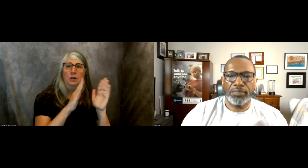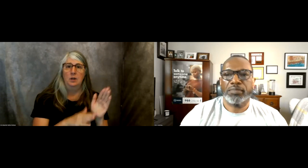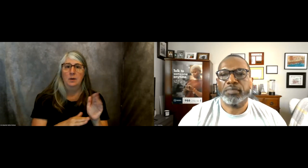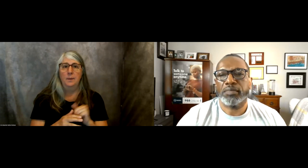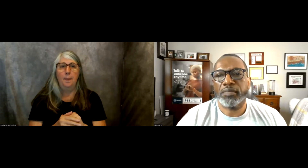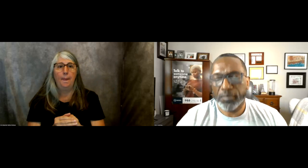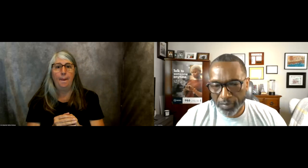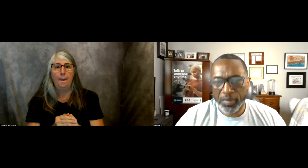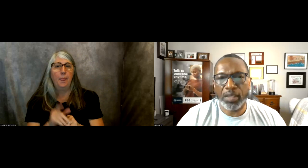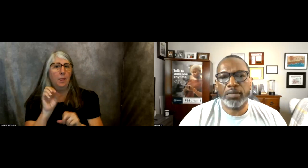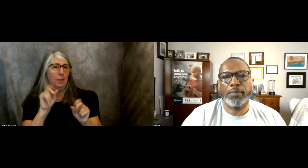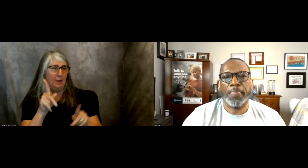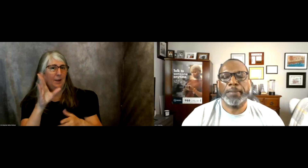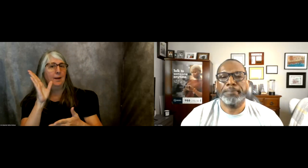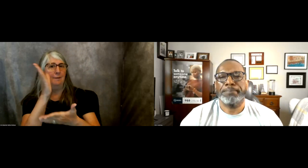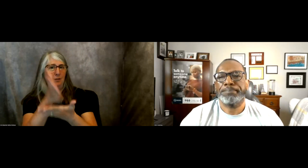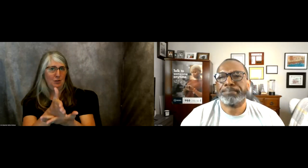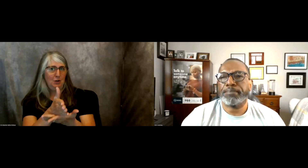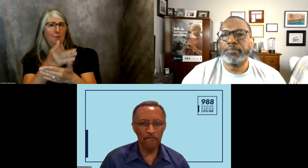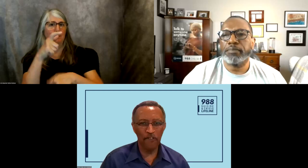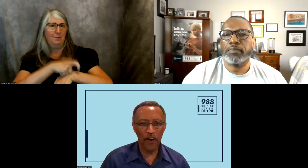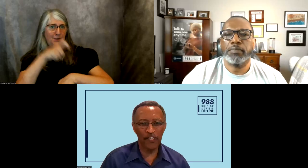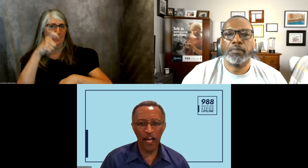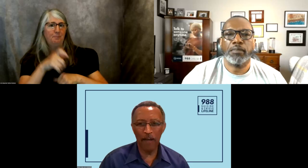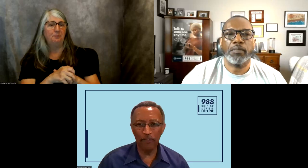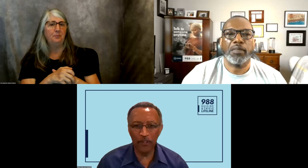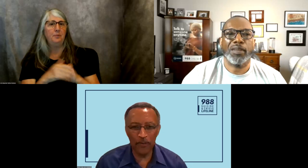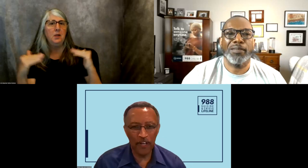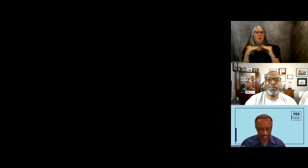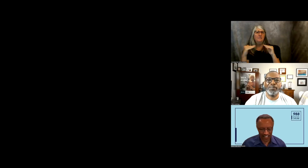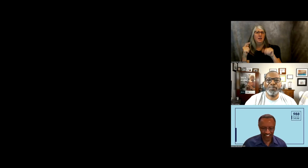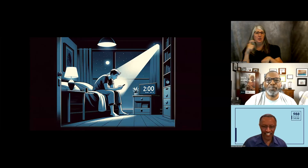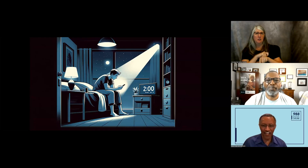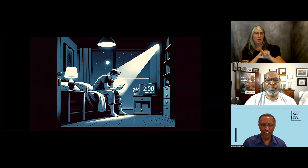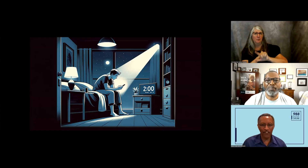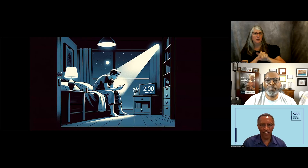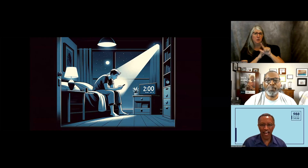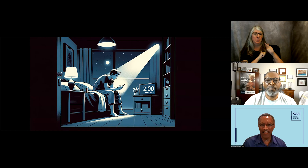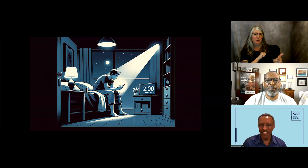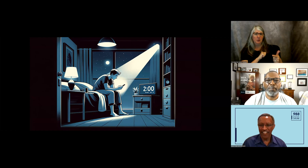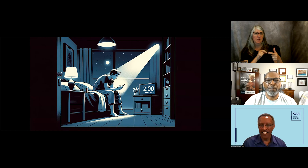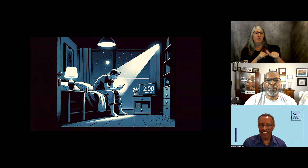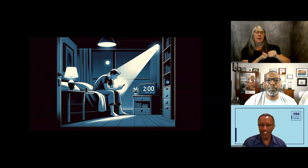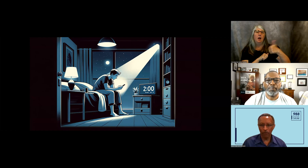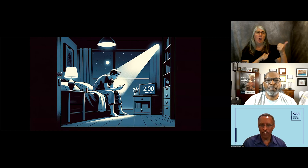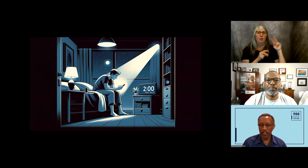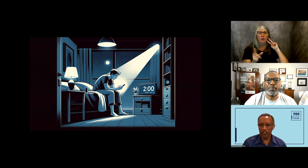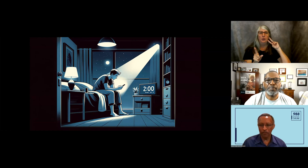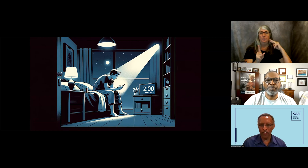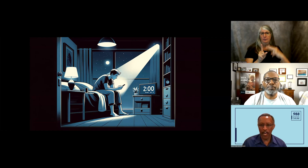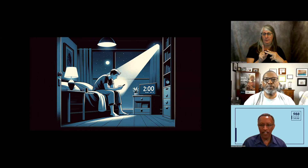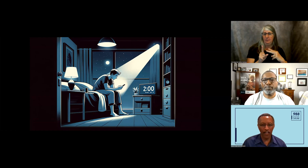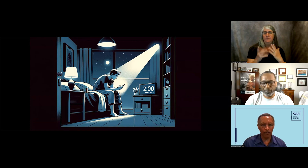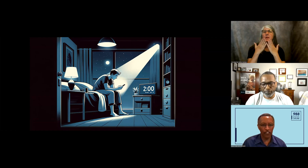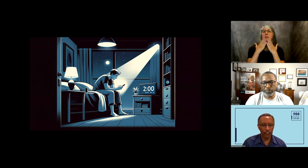to stop you here, sir. I want to give fair time to the other side. And at this point, thank you